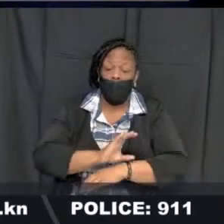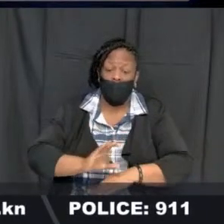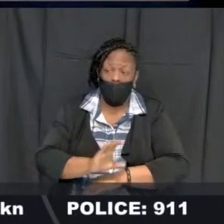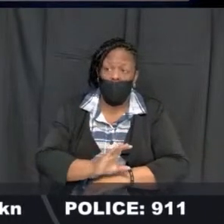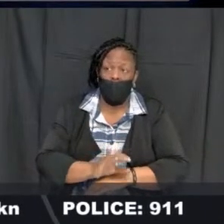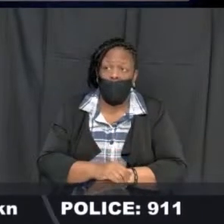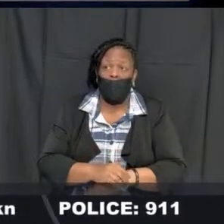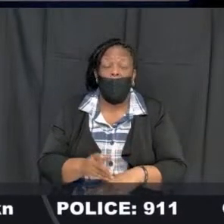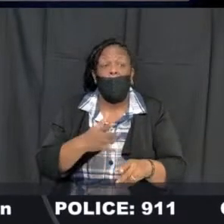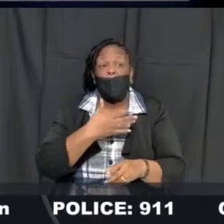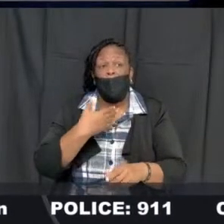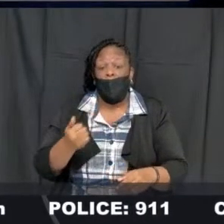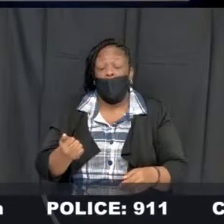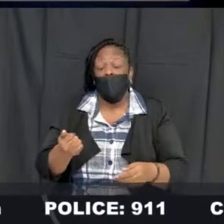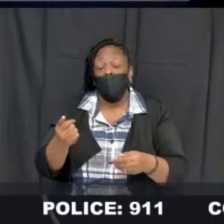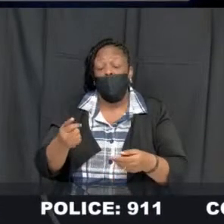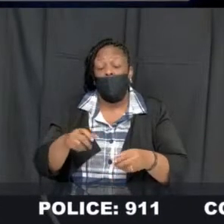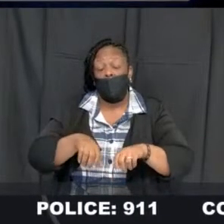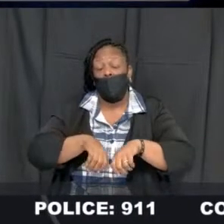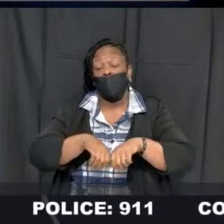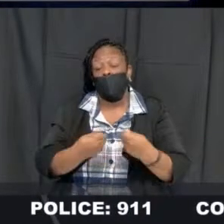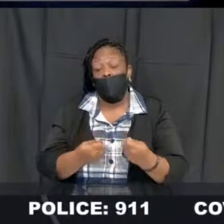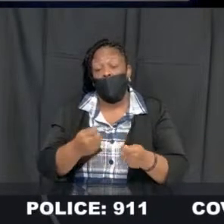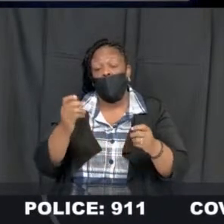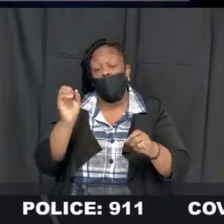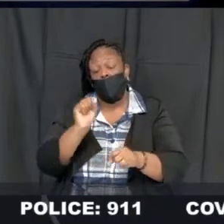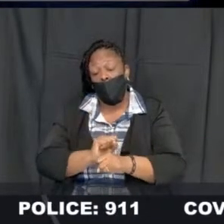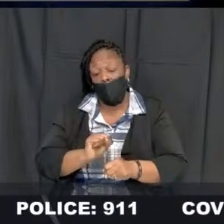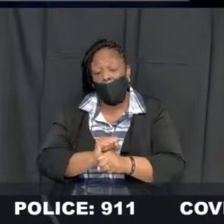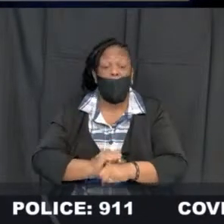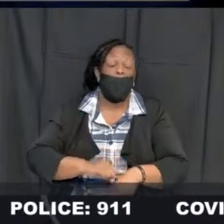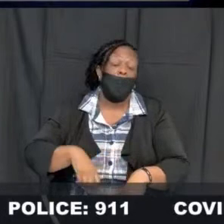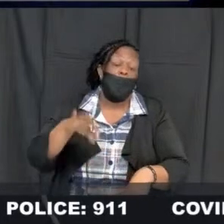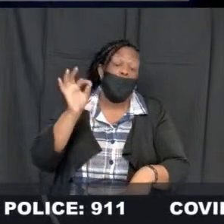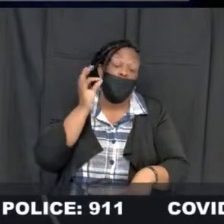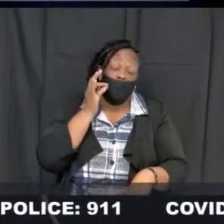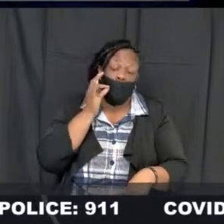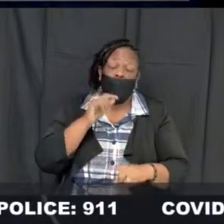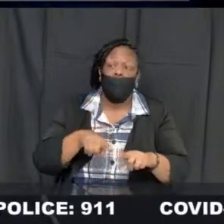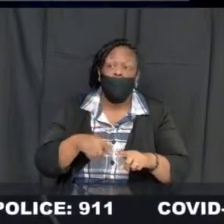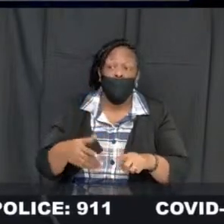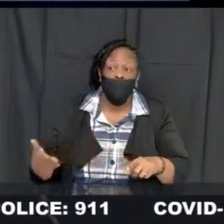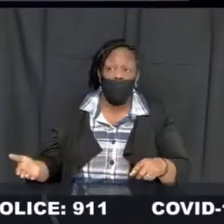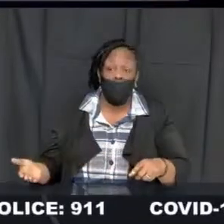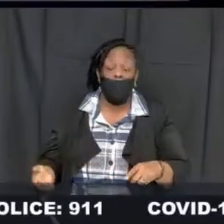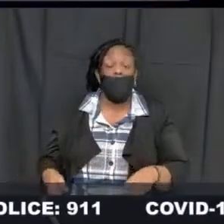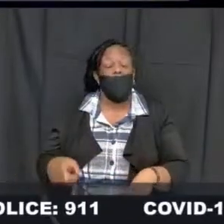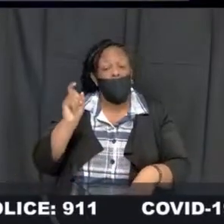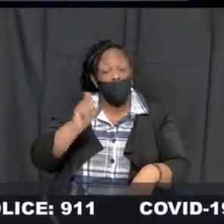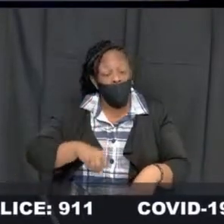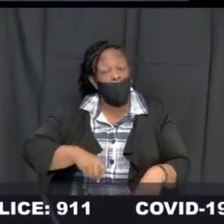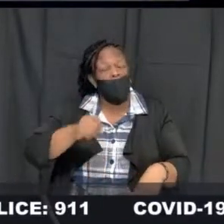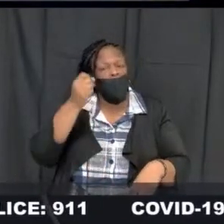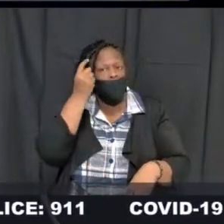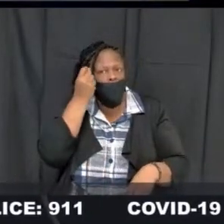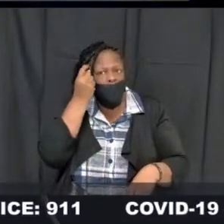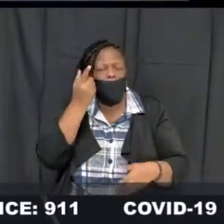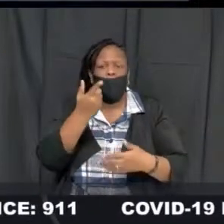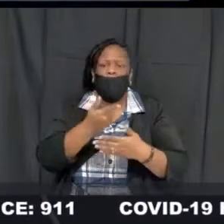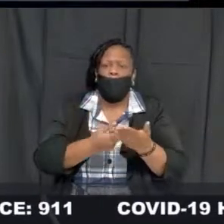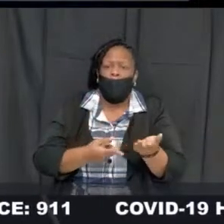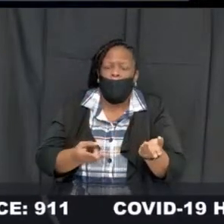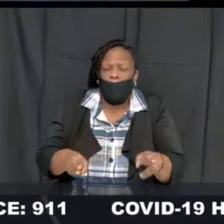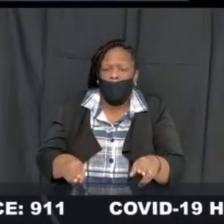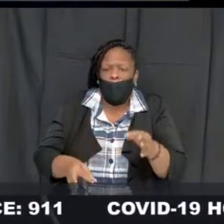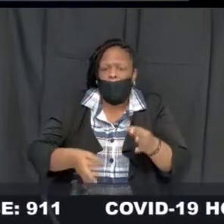and entire economies. Whatever genuine phase may exist, these people must be educated about the value of the vaccine to their own